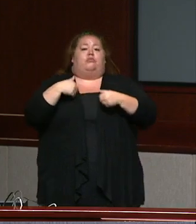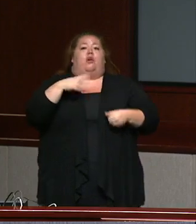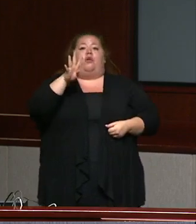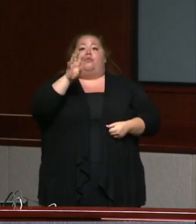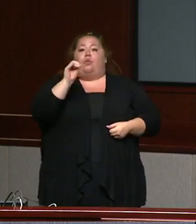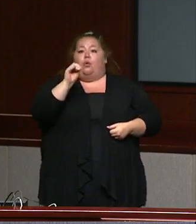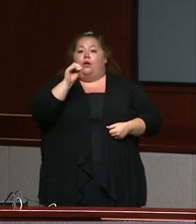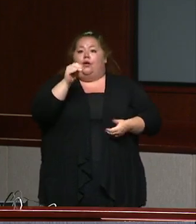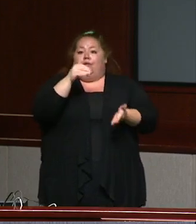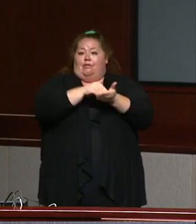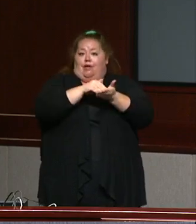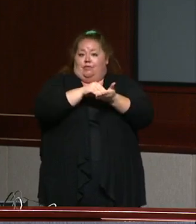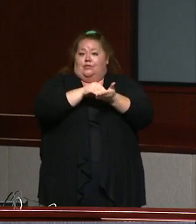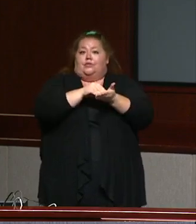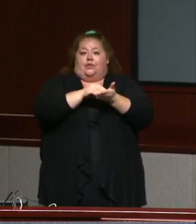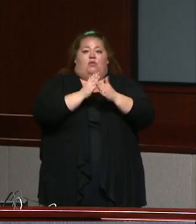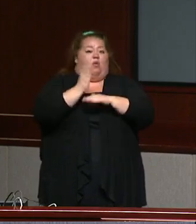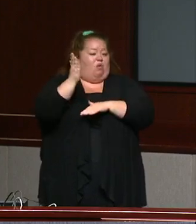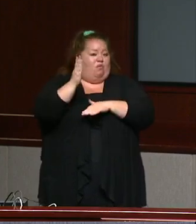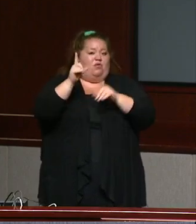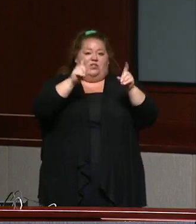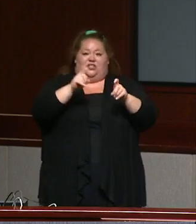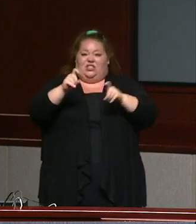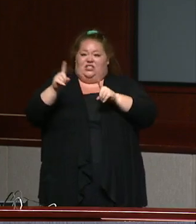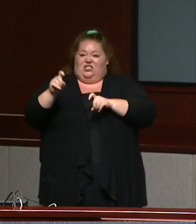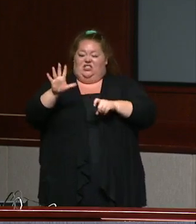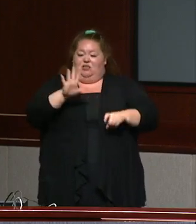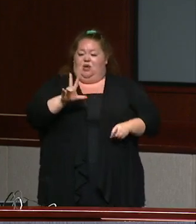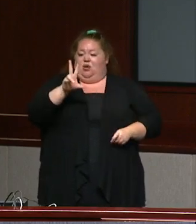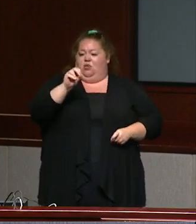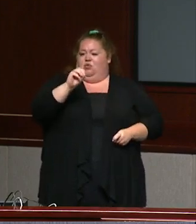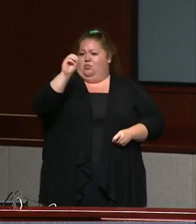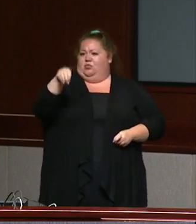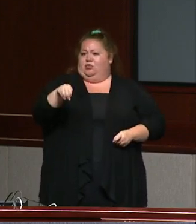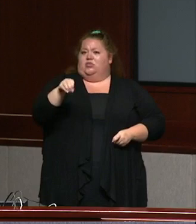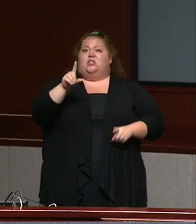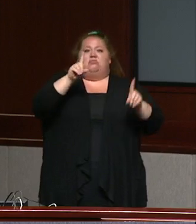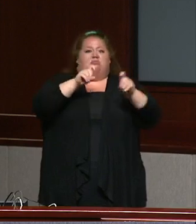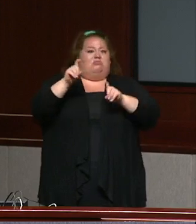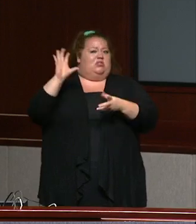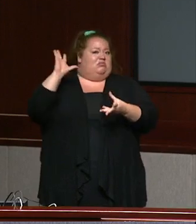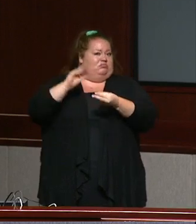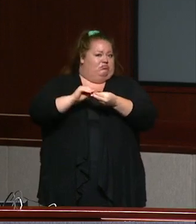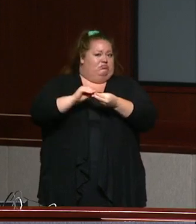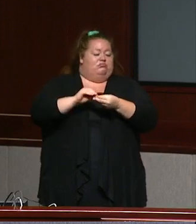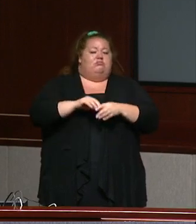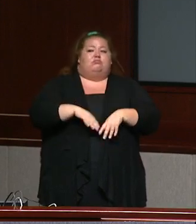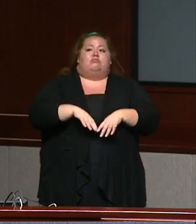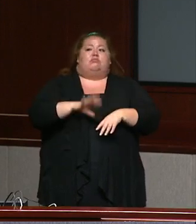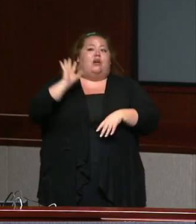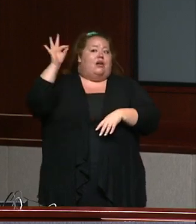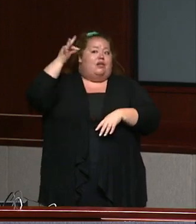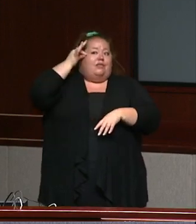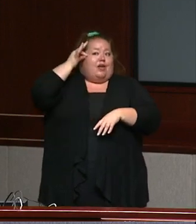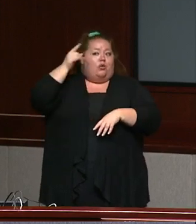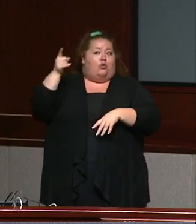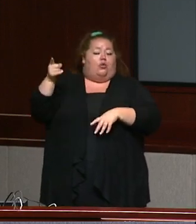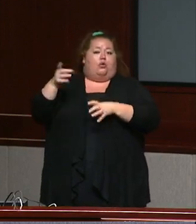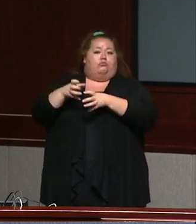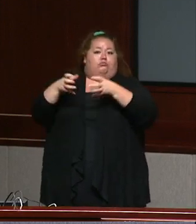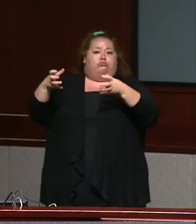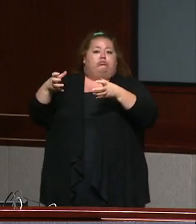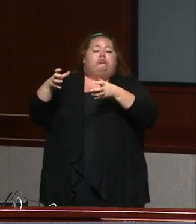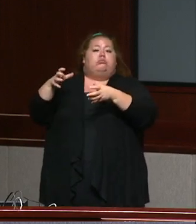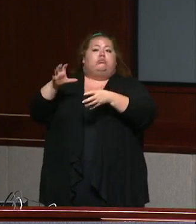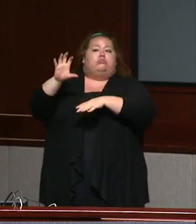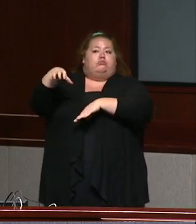40,457 tests, which makes up about 30% of the testing total. At our federal surge site alone, we've